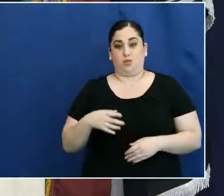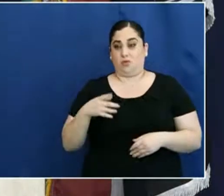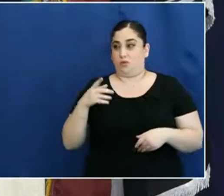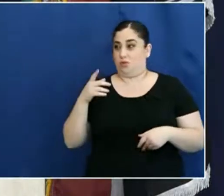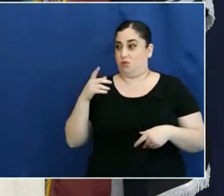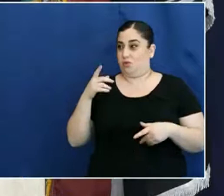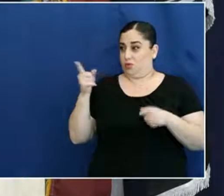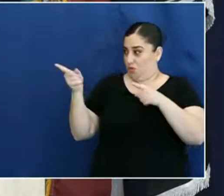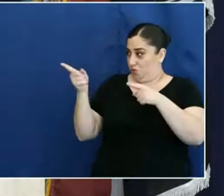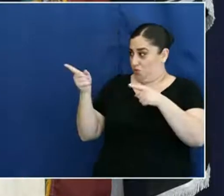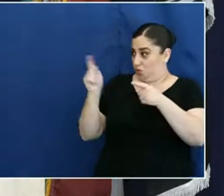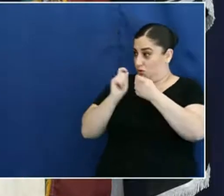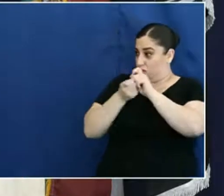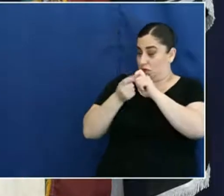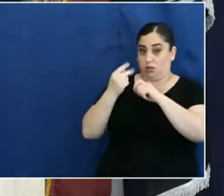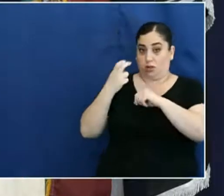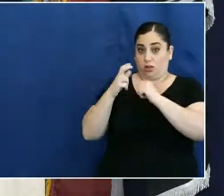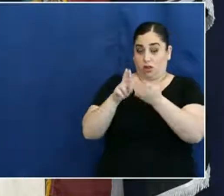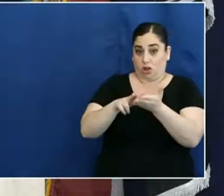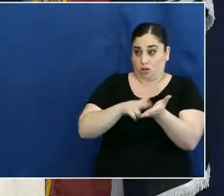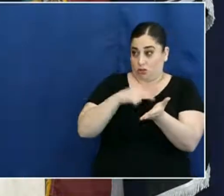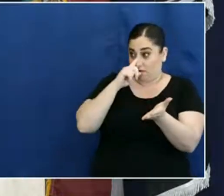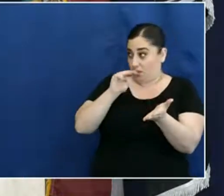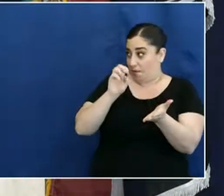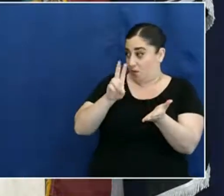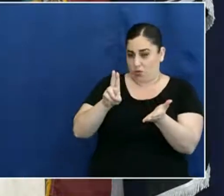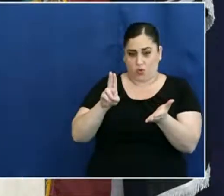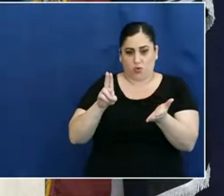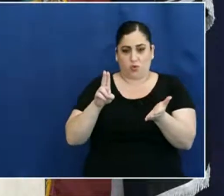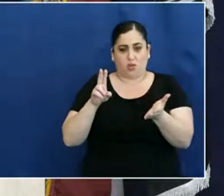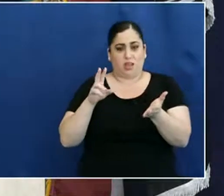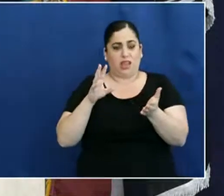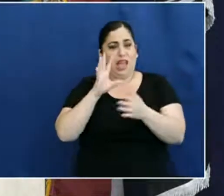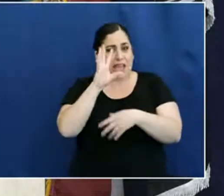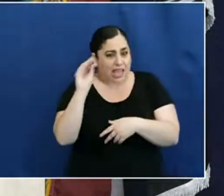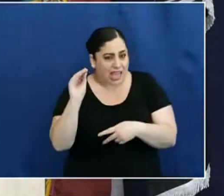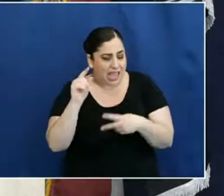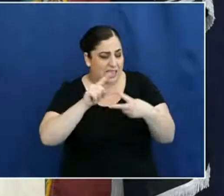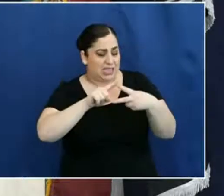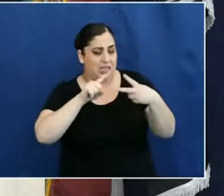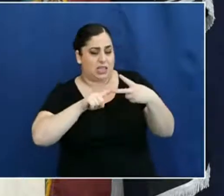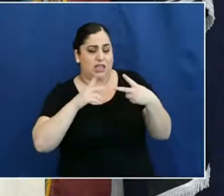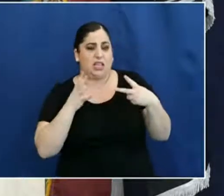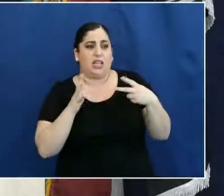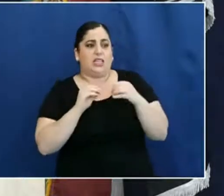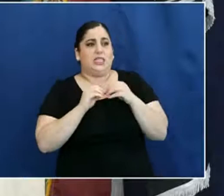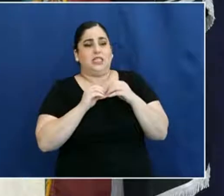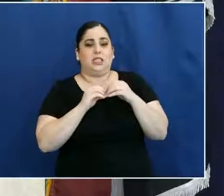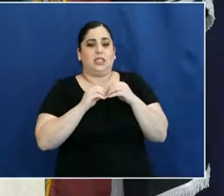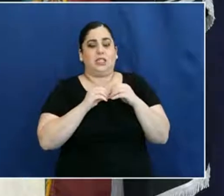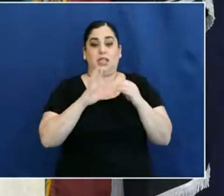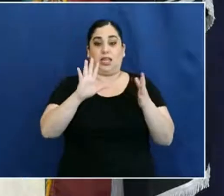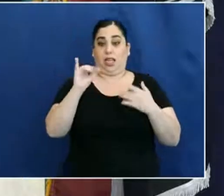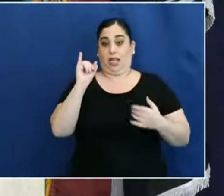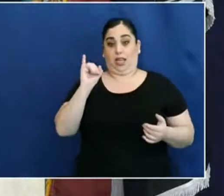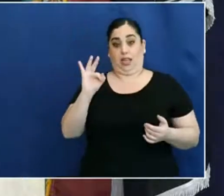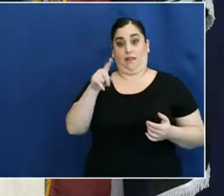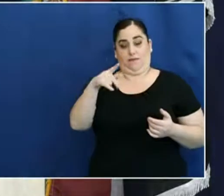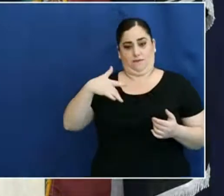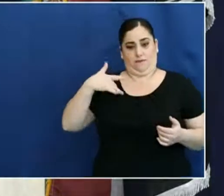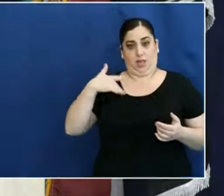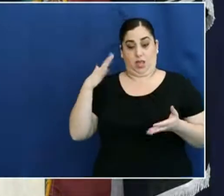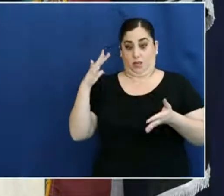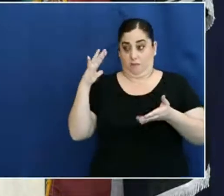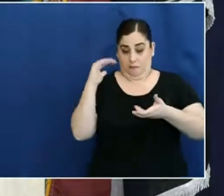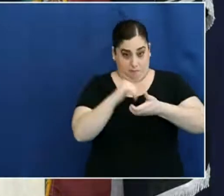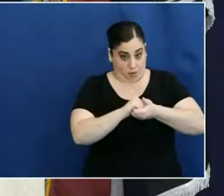question, my last question, is this a partnership that we feel that we need? We've spoken about San Diego doing perhaps the best job